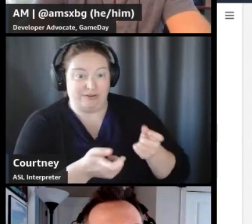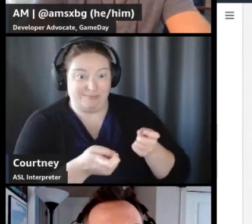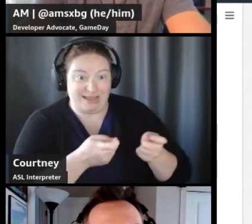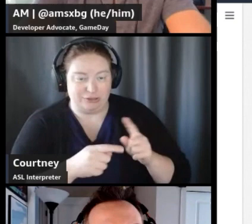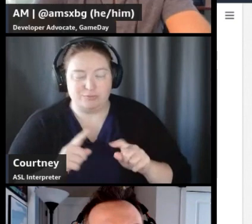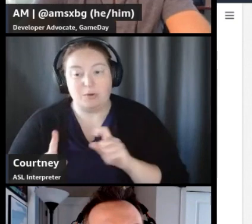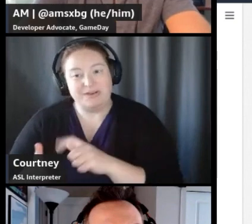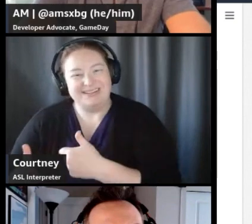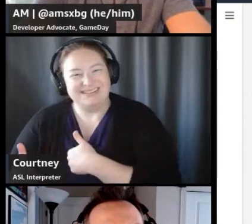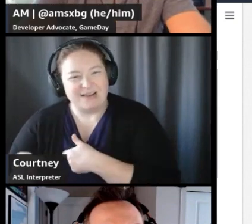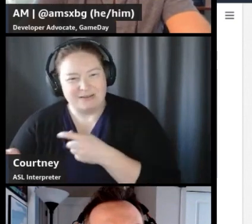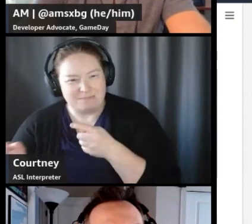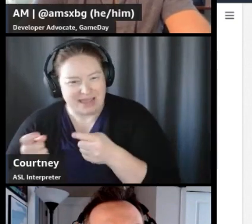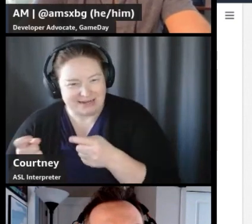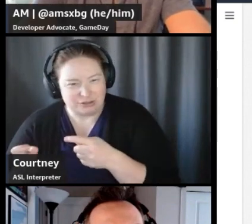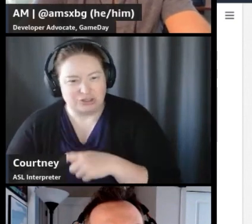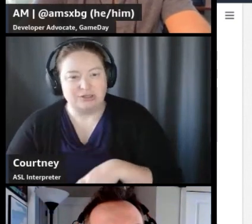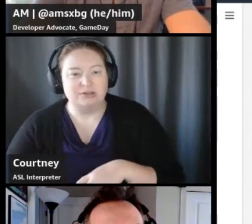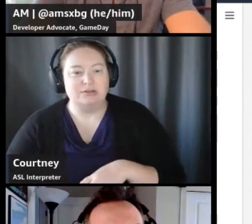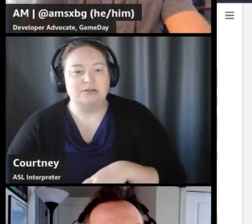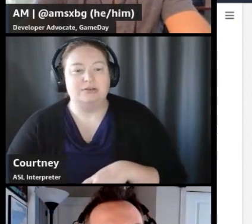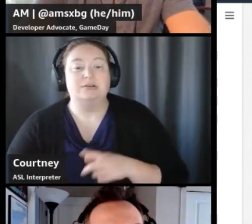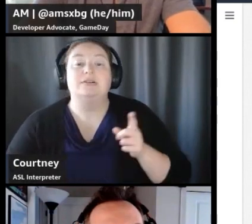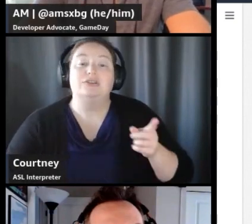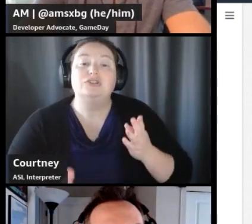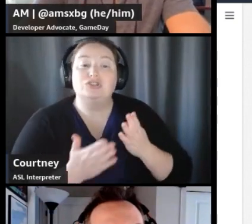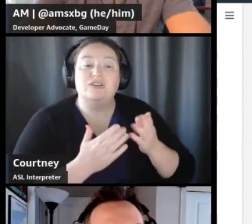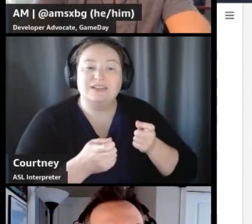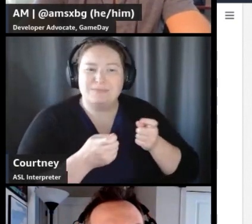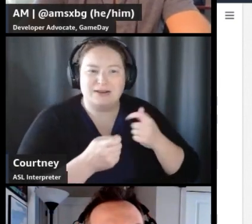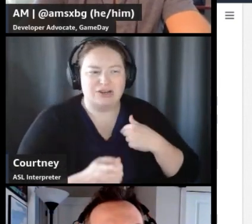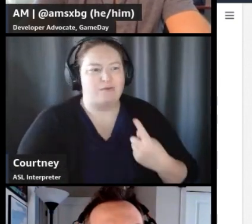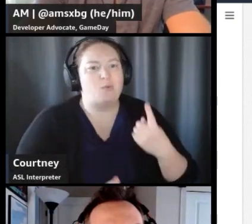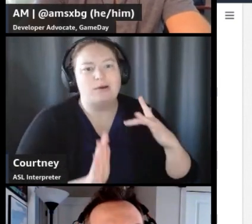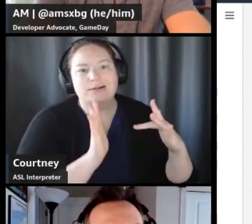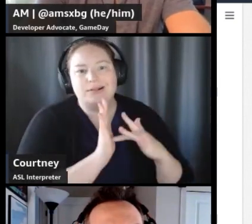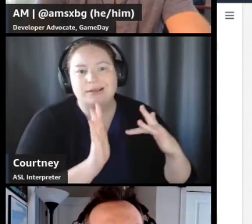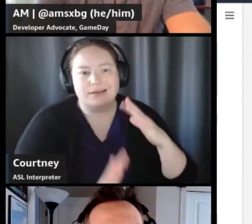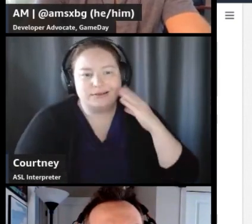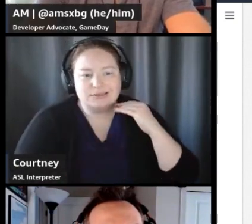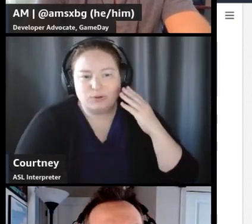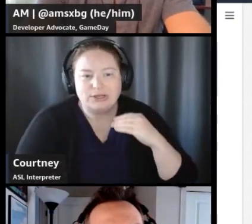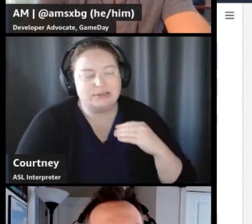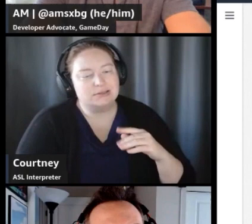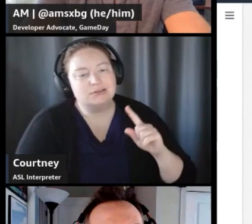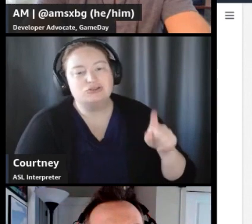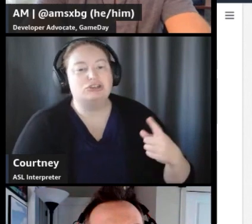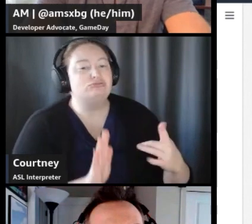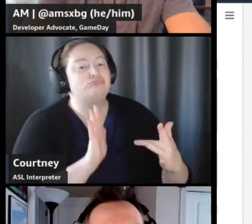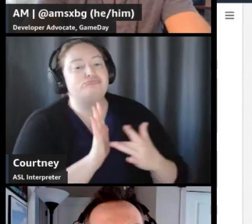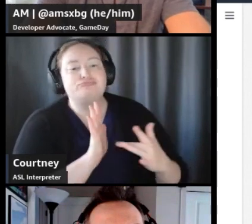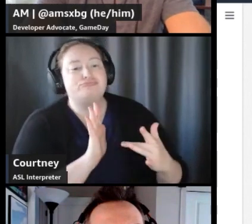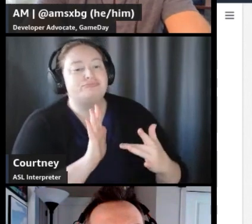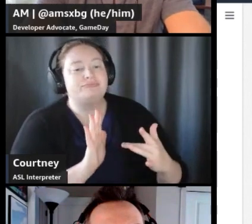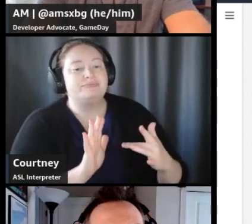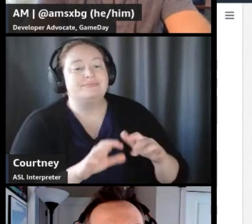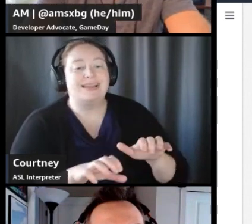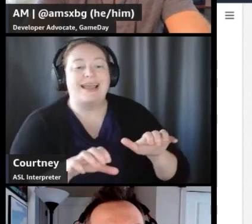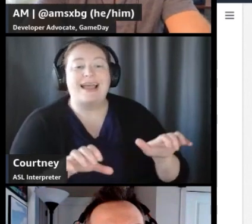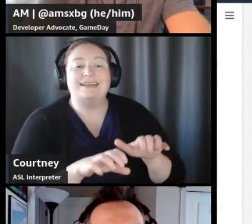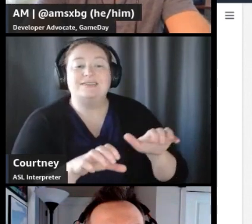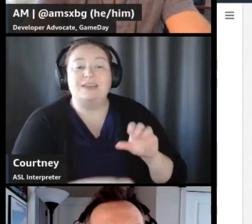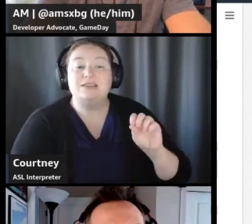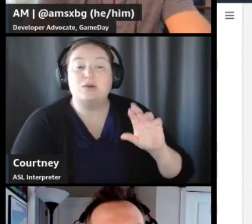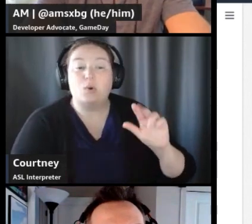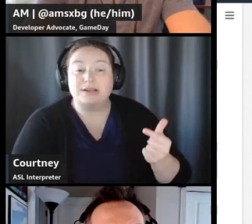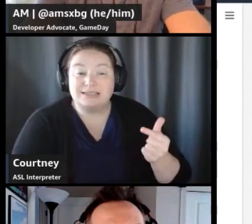the self-manage. But with the service manage, what we have is a very one-click kind of an experience where you just give the you activate the